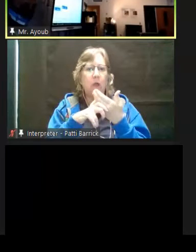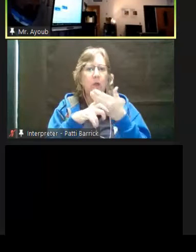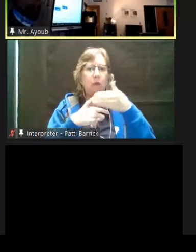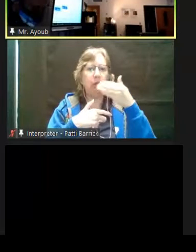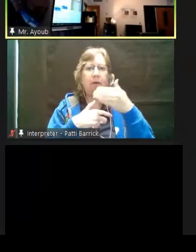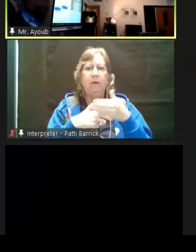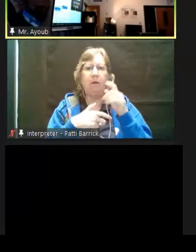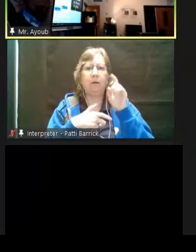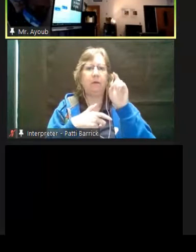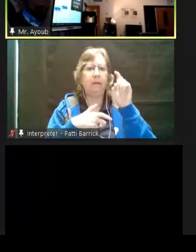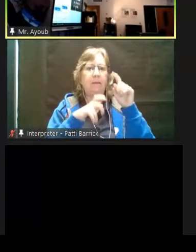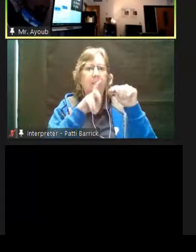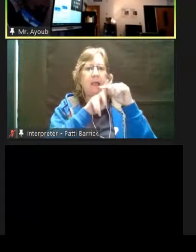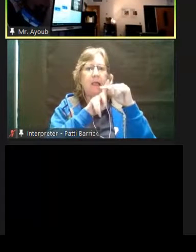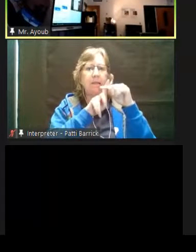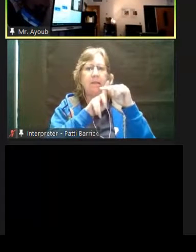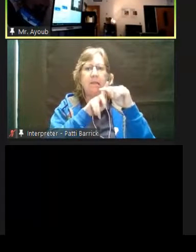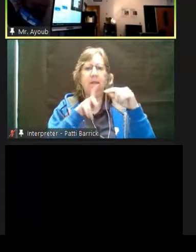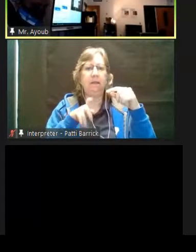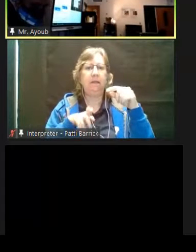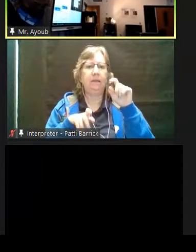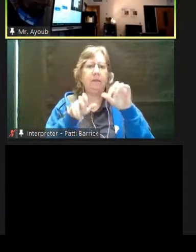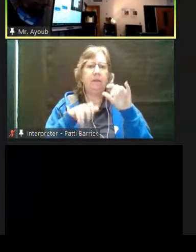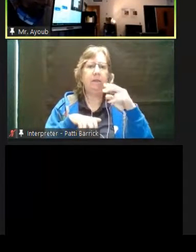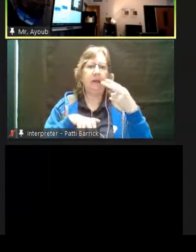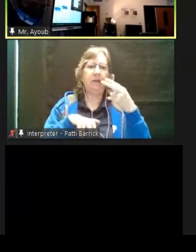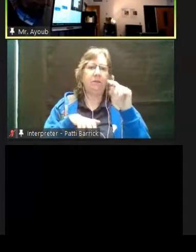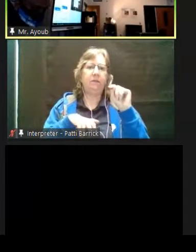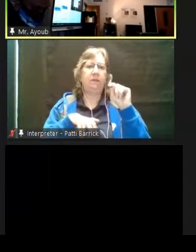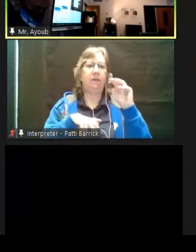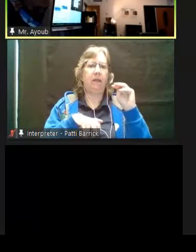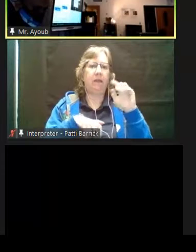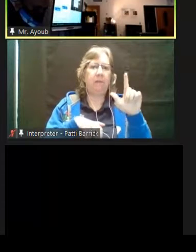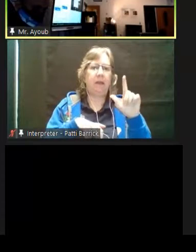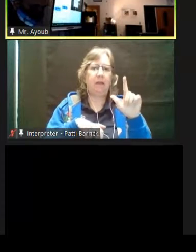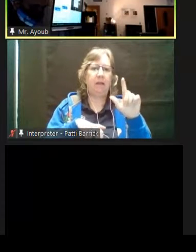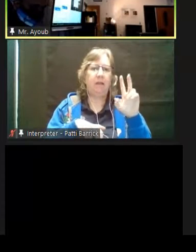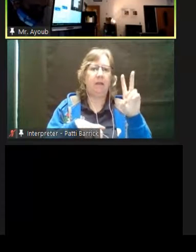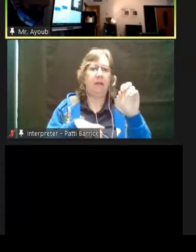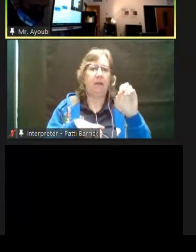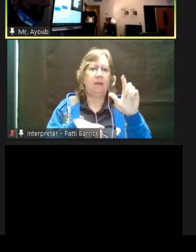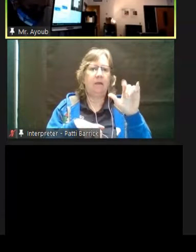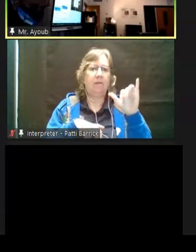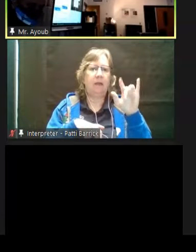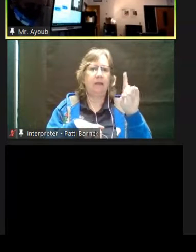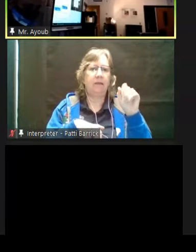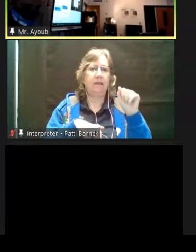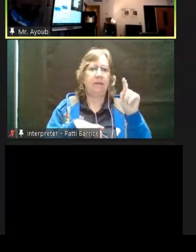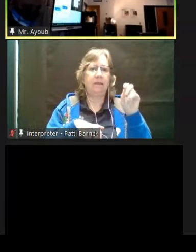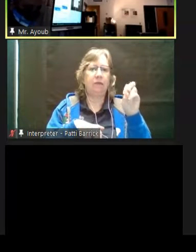the plus and I'm going to type HTML validator.